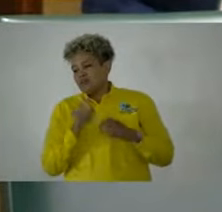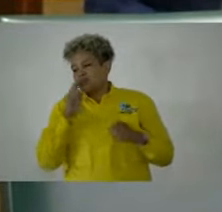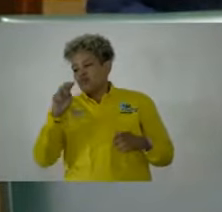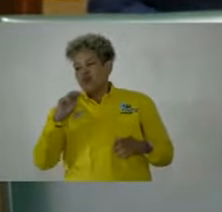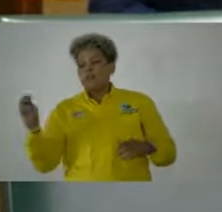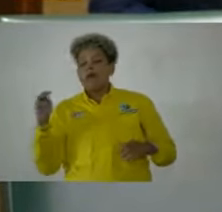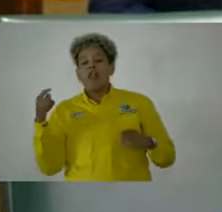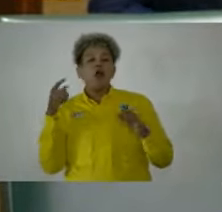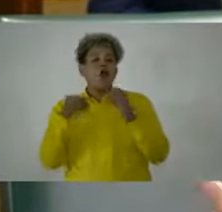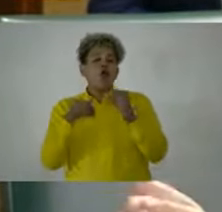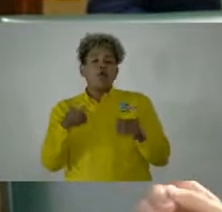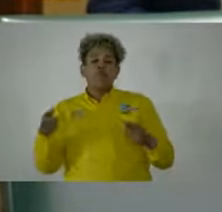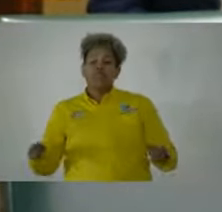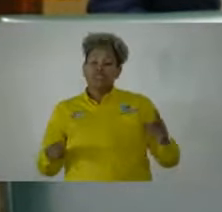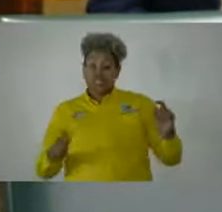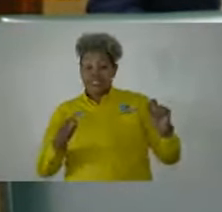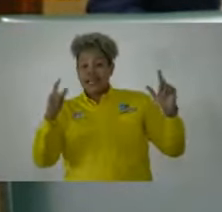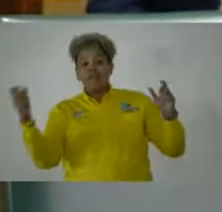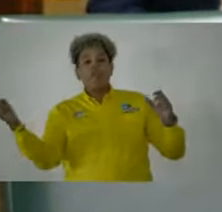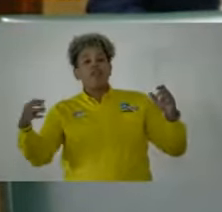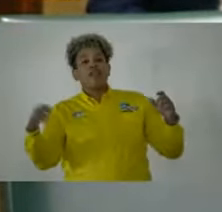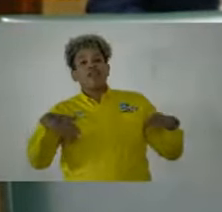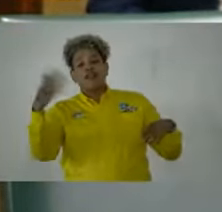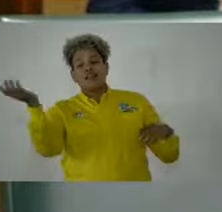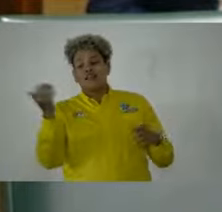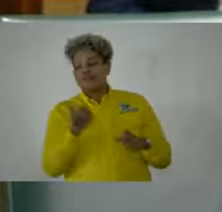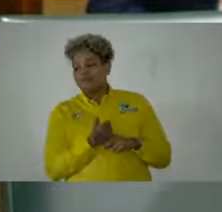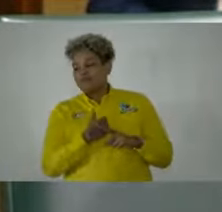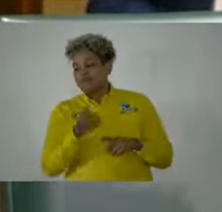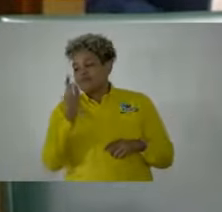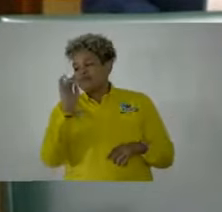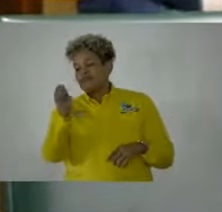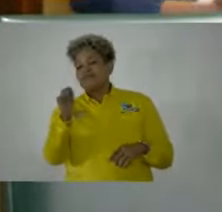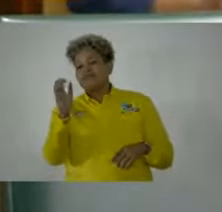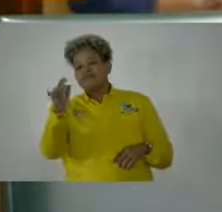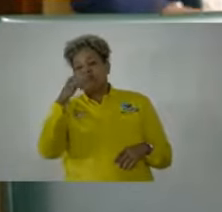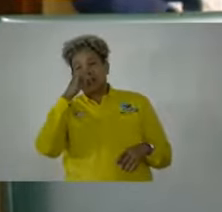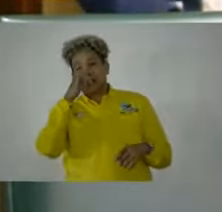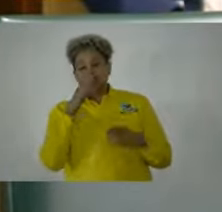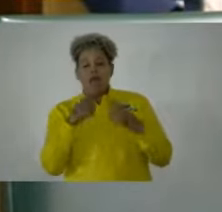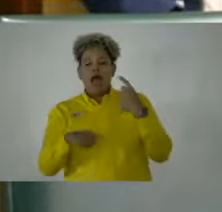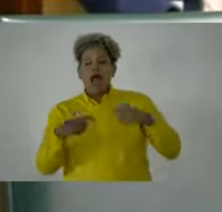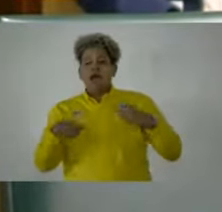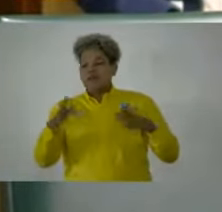The above table, this table, shows how much more tax.